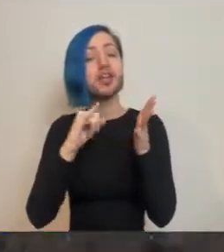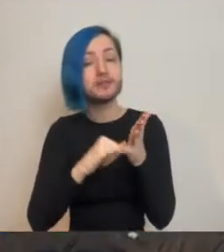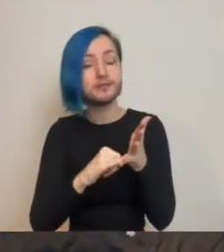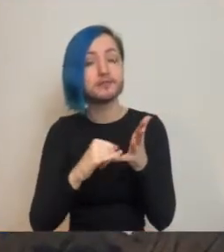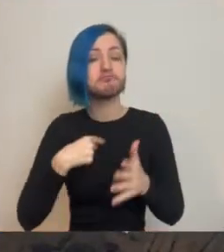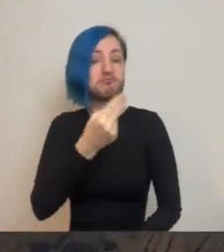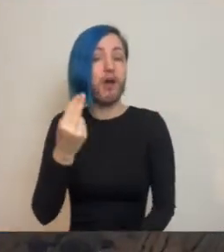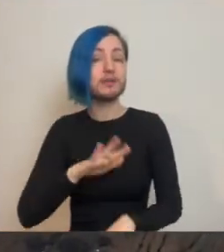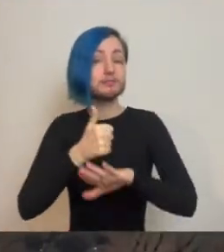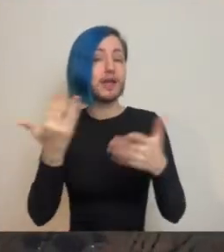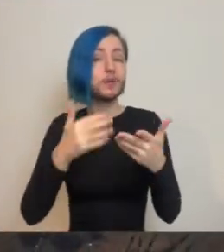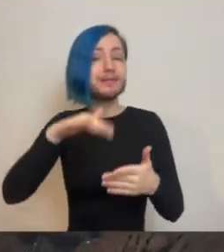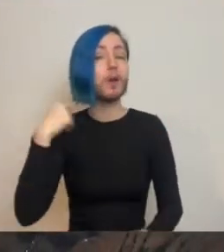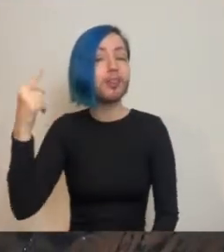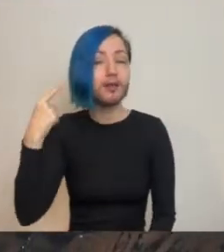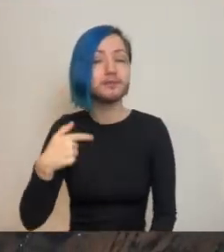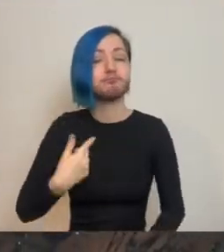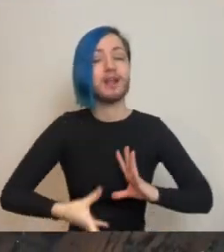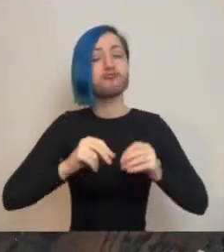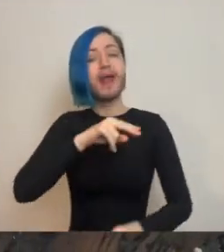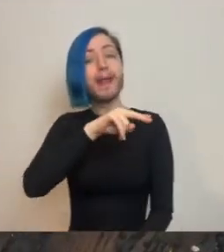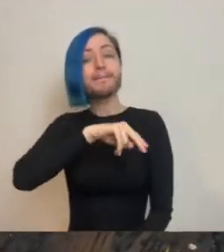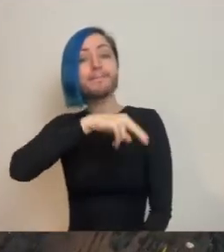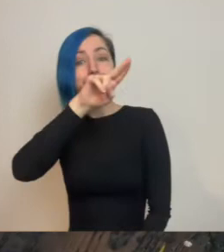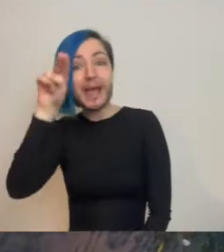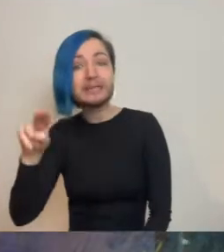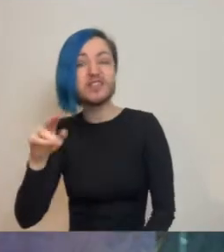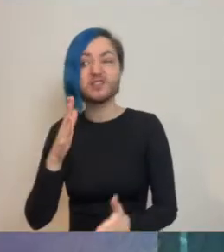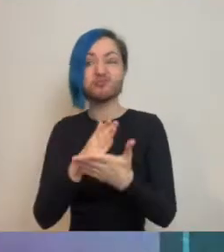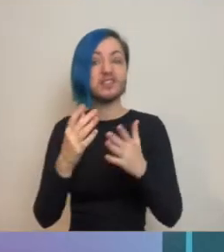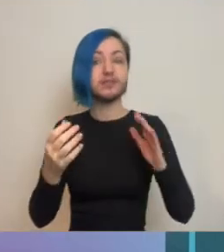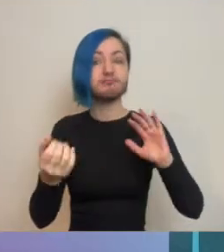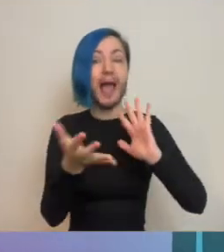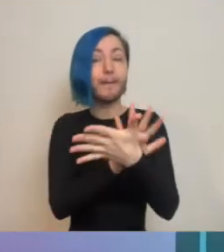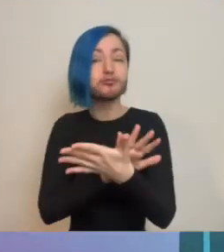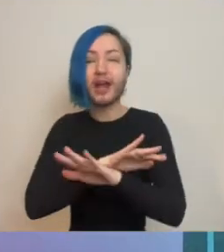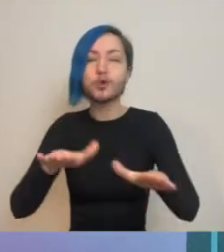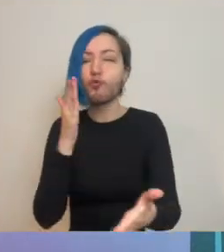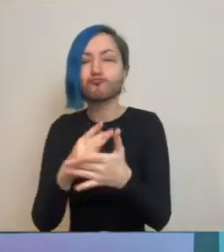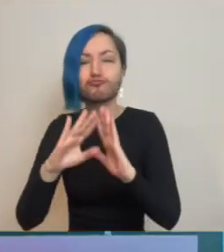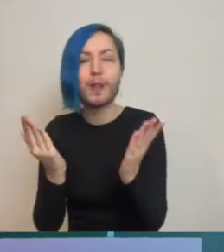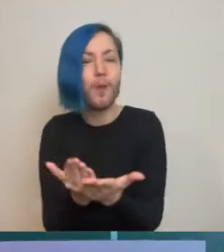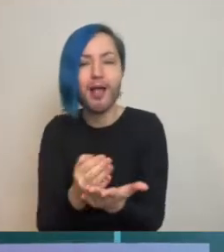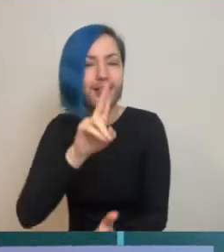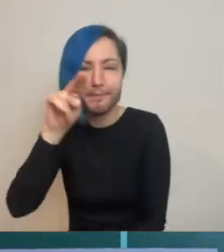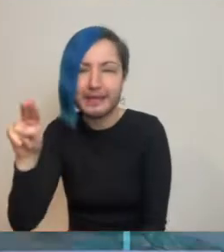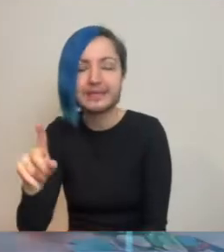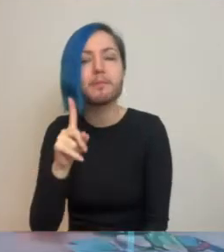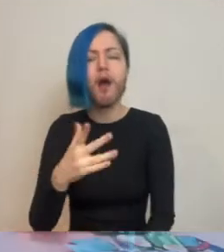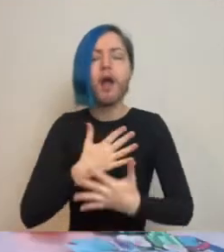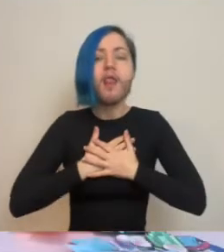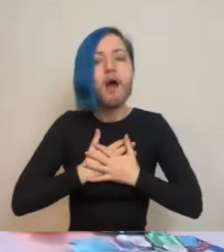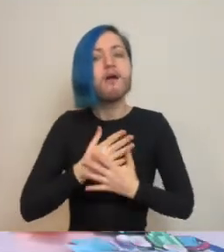I make paintings that are essentially abstract paintings. They don't represent anything from the real world. But what I really love about